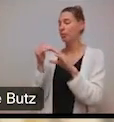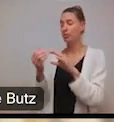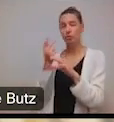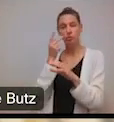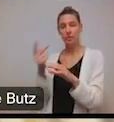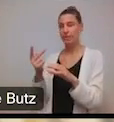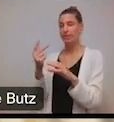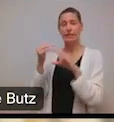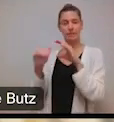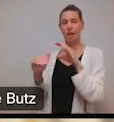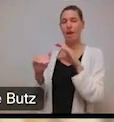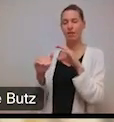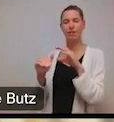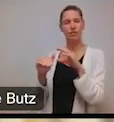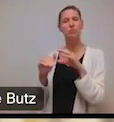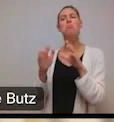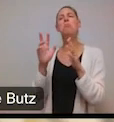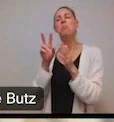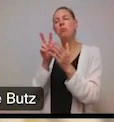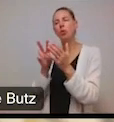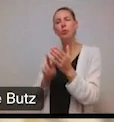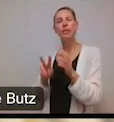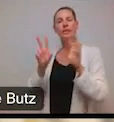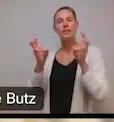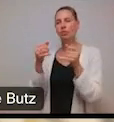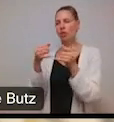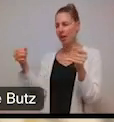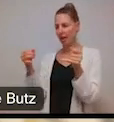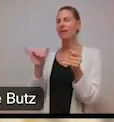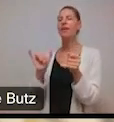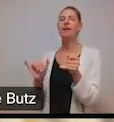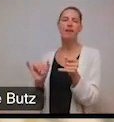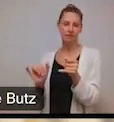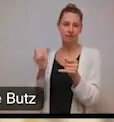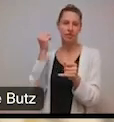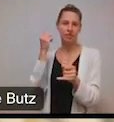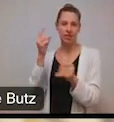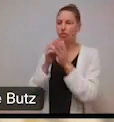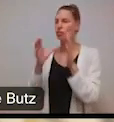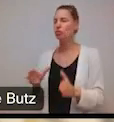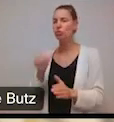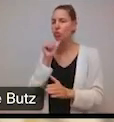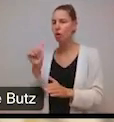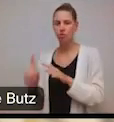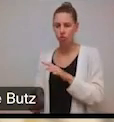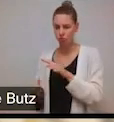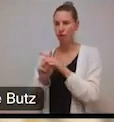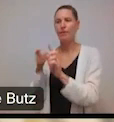by the subject line that this student will not be in their class, the specific class, and this is the